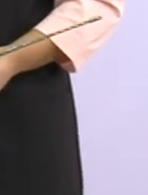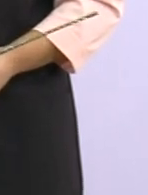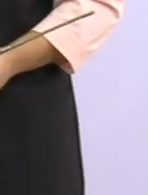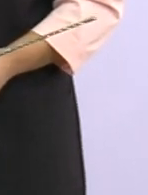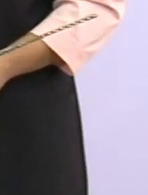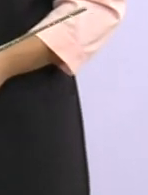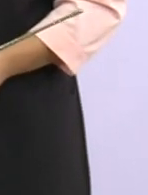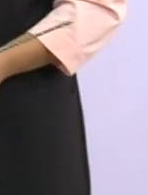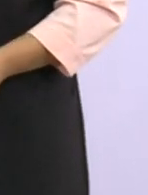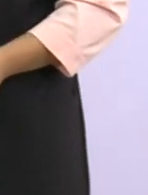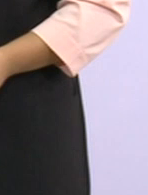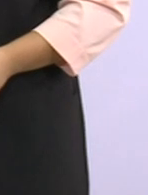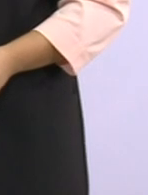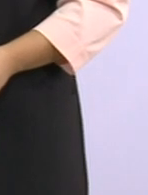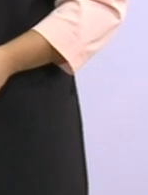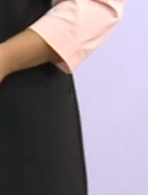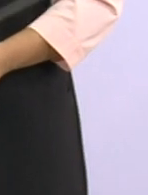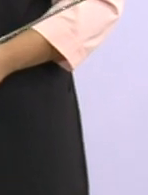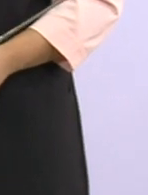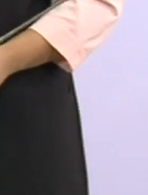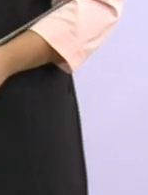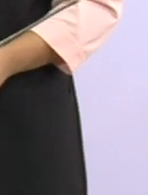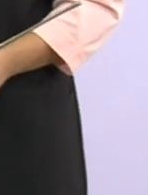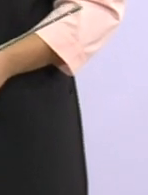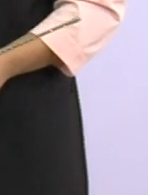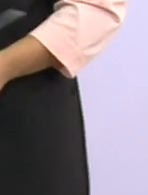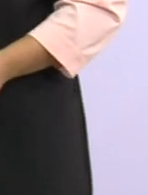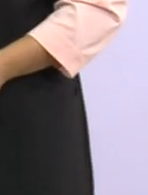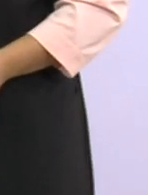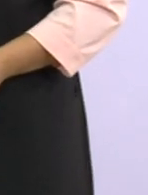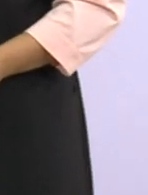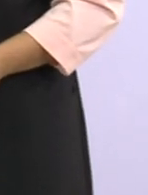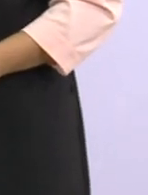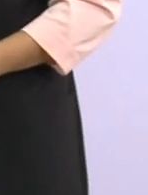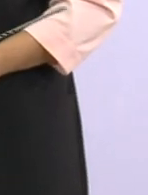your answers. So what are favorite sports in Kazakhstan?